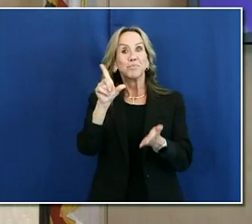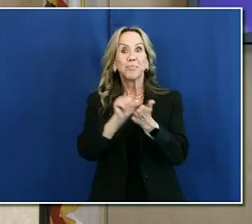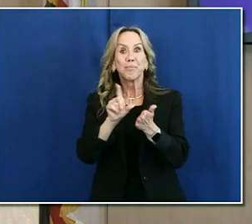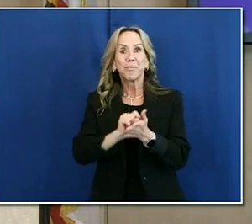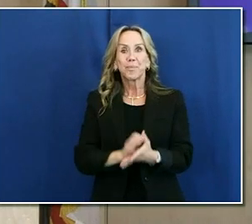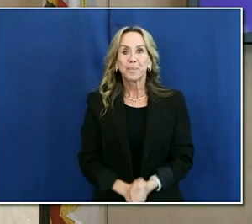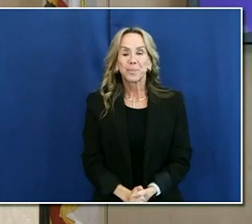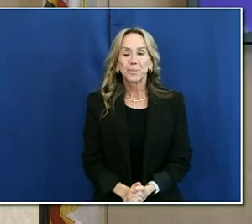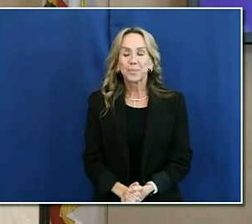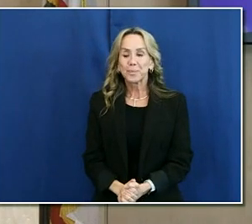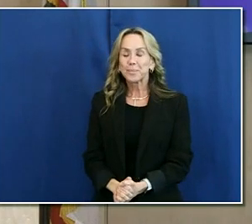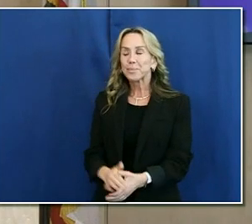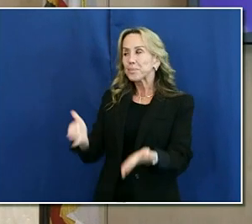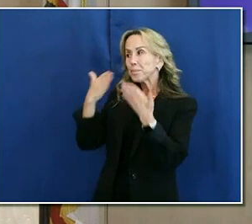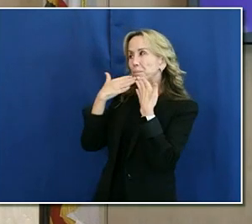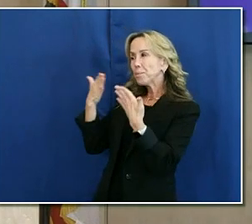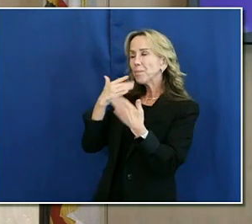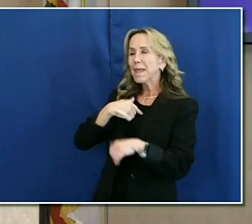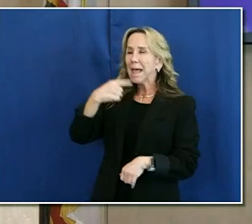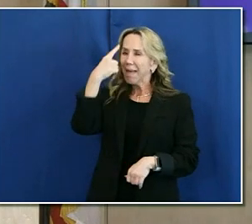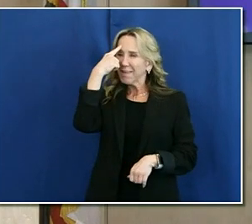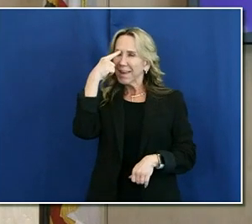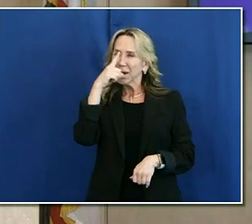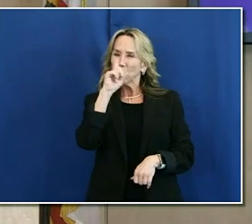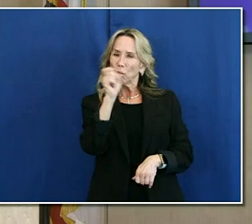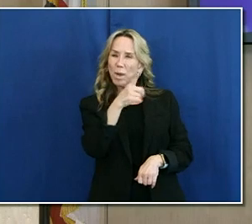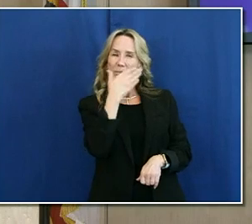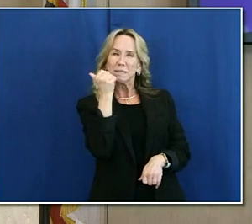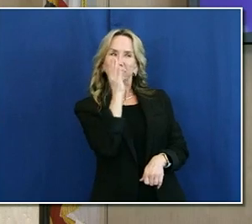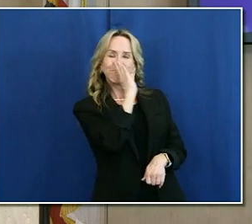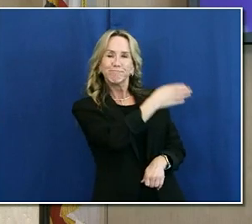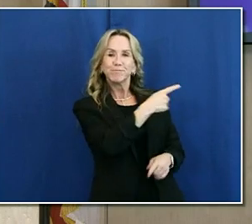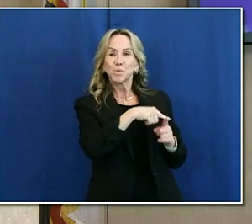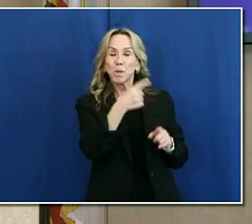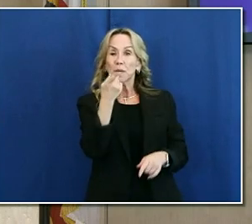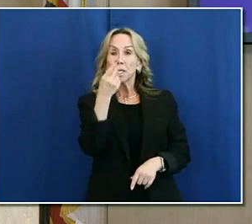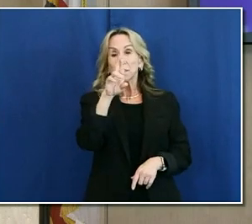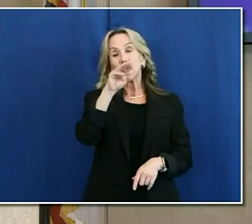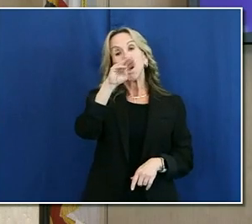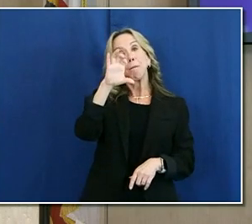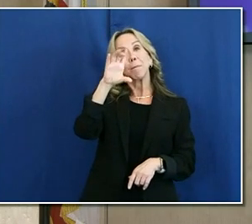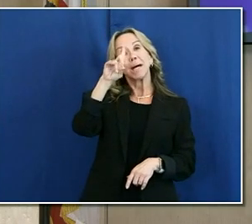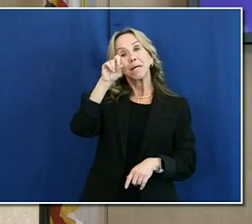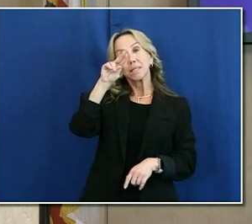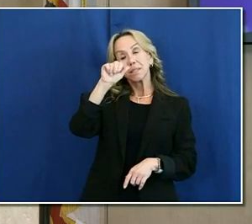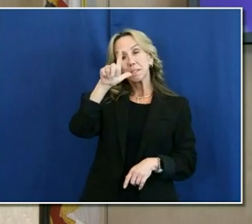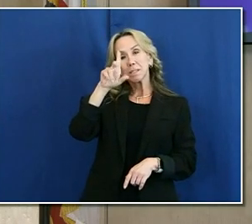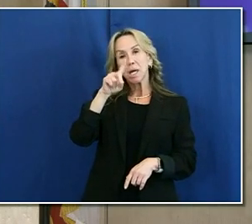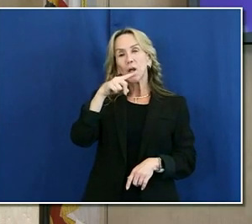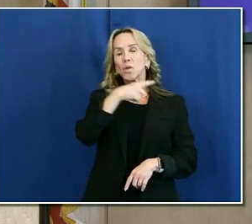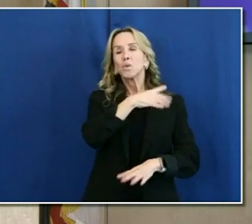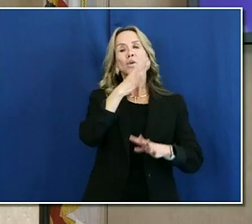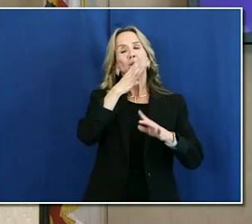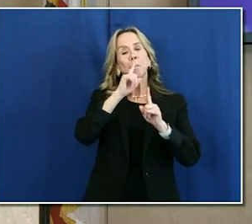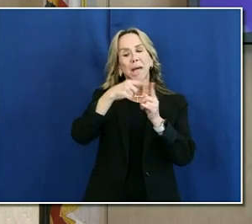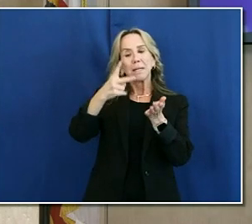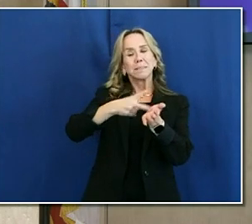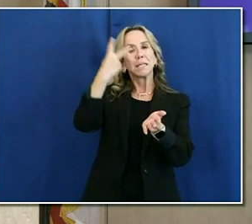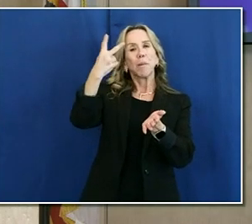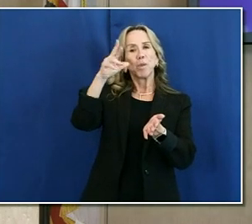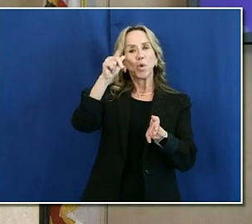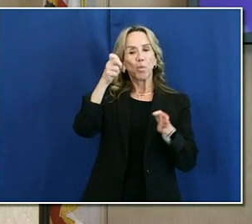Thank you. I think this question might be for Dr. McDonald. What is the doubling rate that you're seeing in